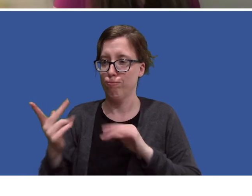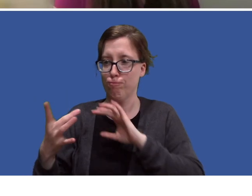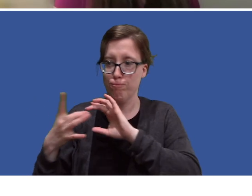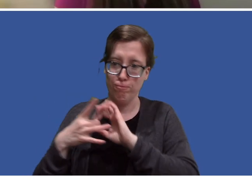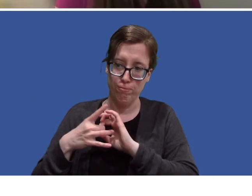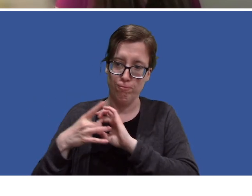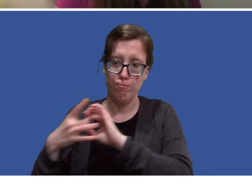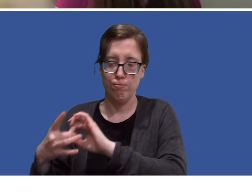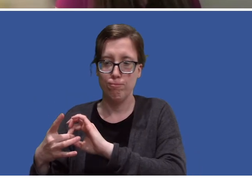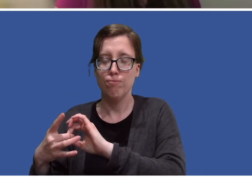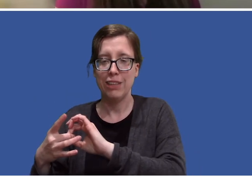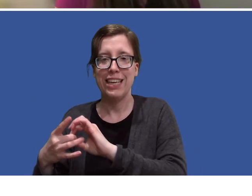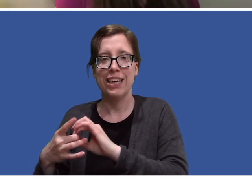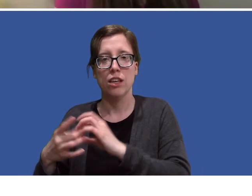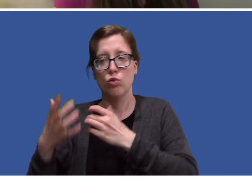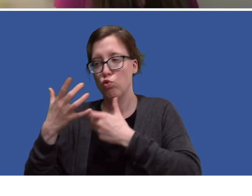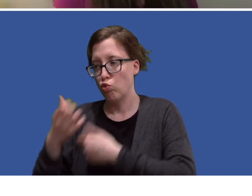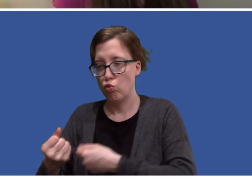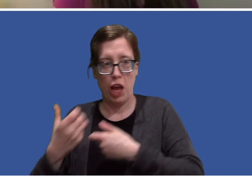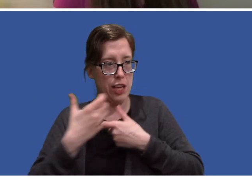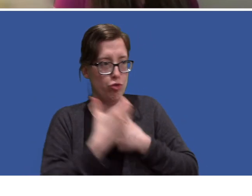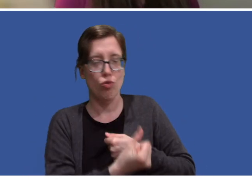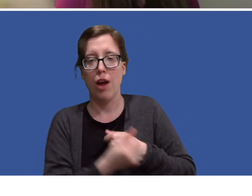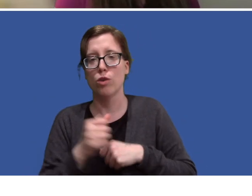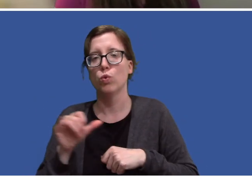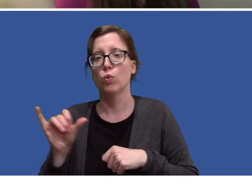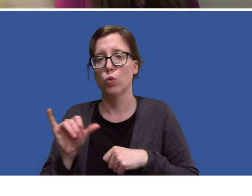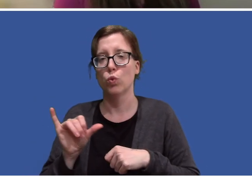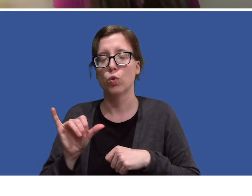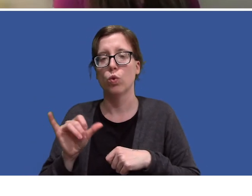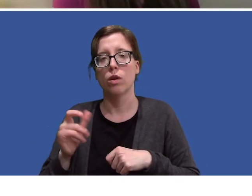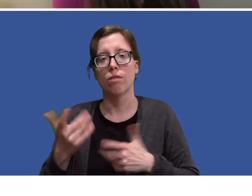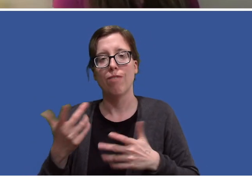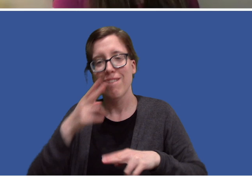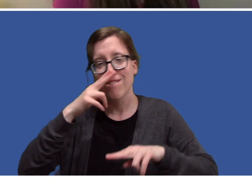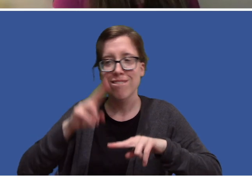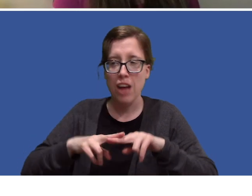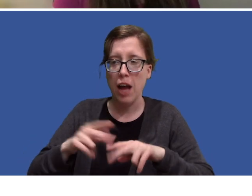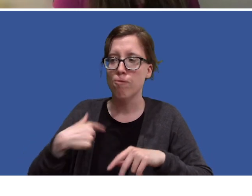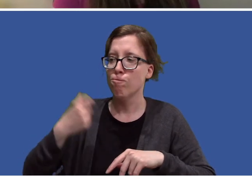we could have fun and that I understood him and his likes.